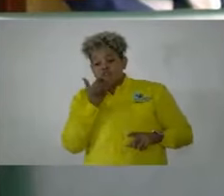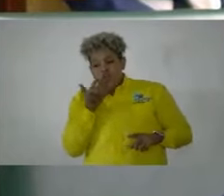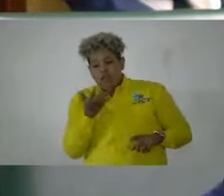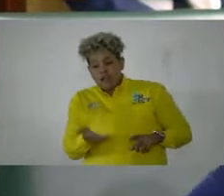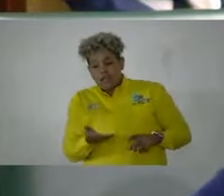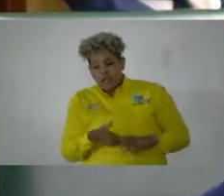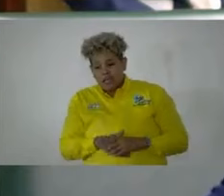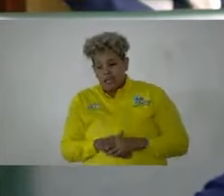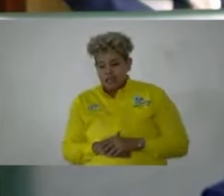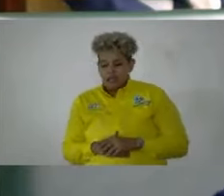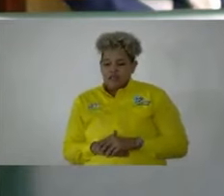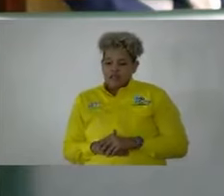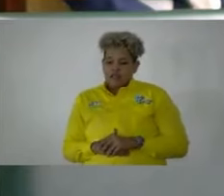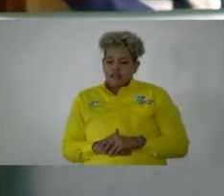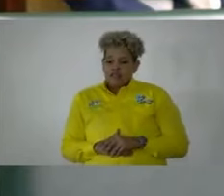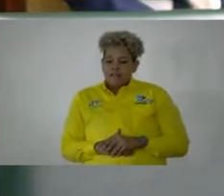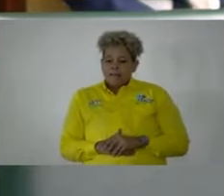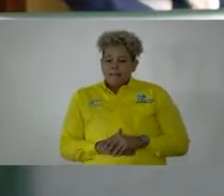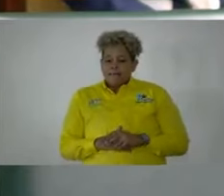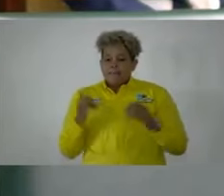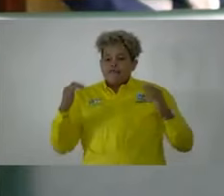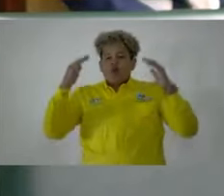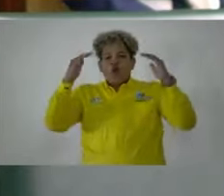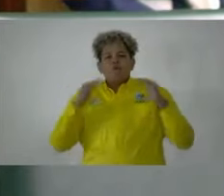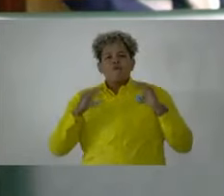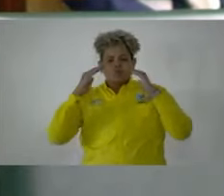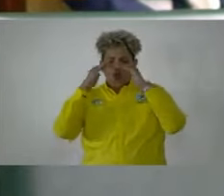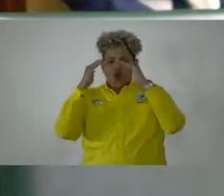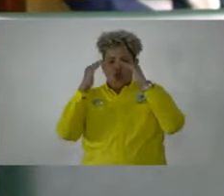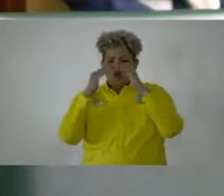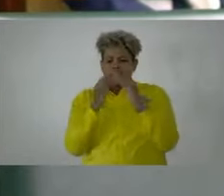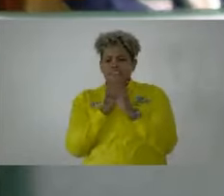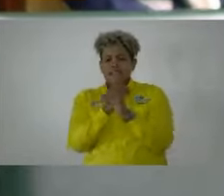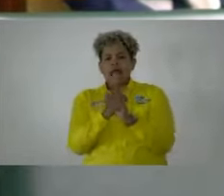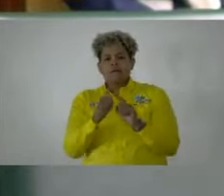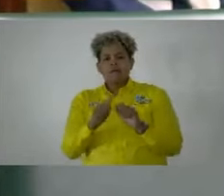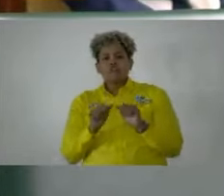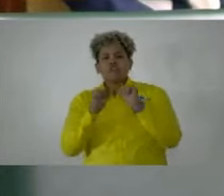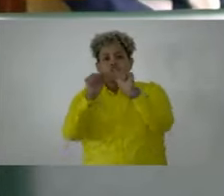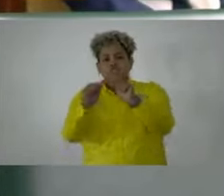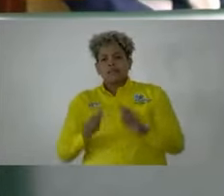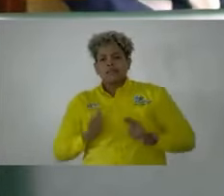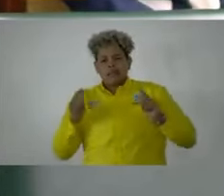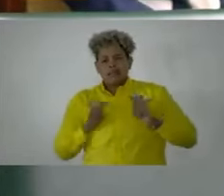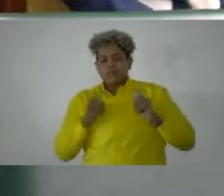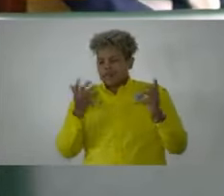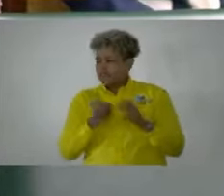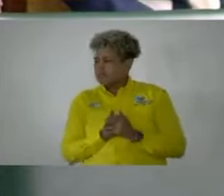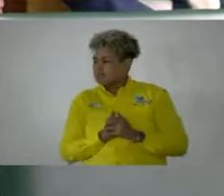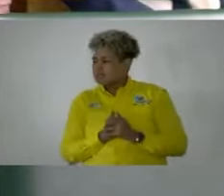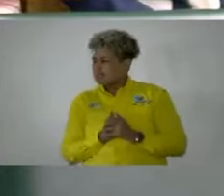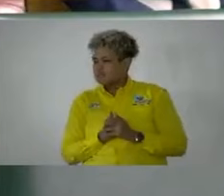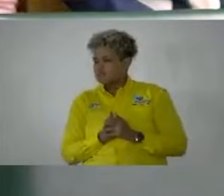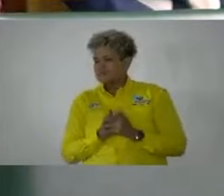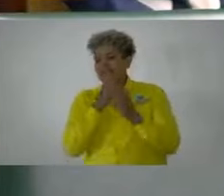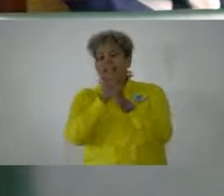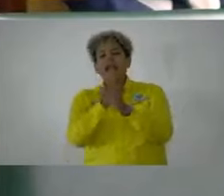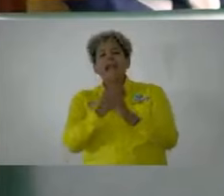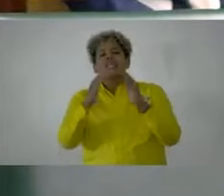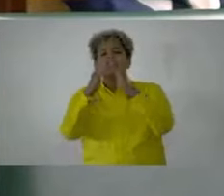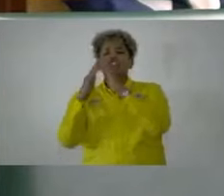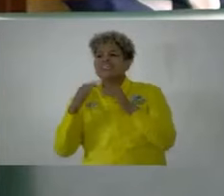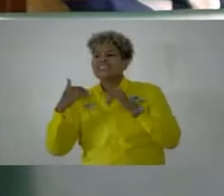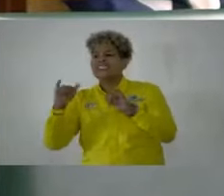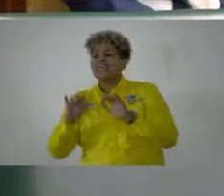here. I move to housing, land, and sustainable living. Land and shelter